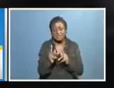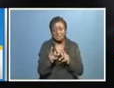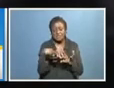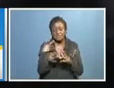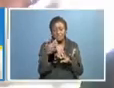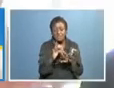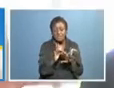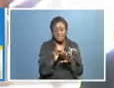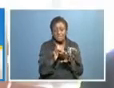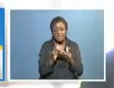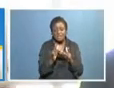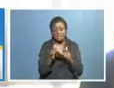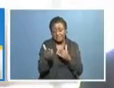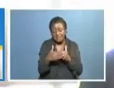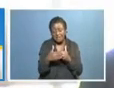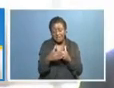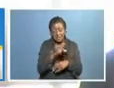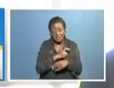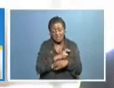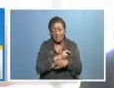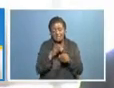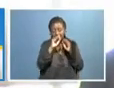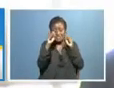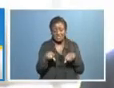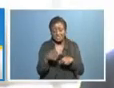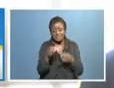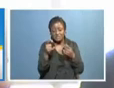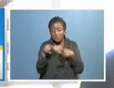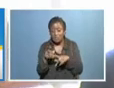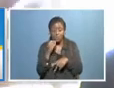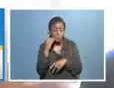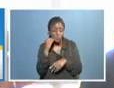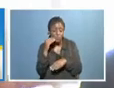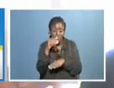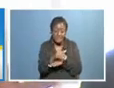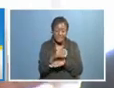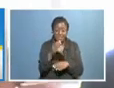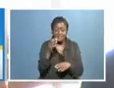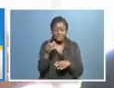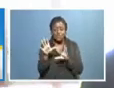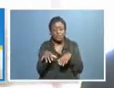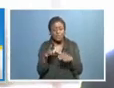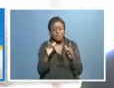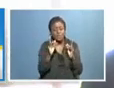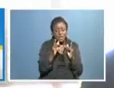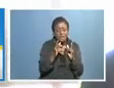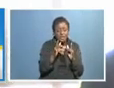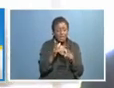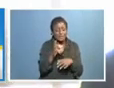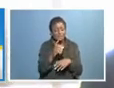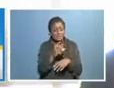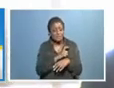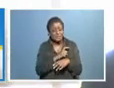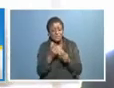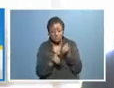of concern. If you're going home at nighttime, you want to reach out if you're not comfortable. You pull in the station